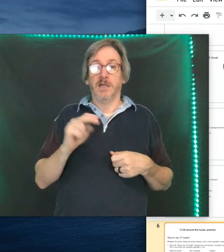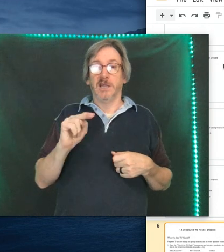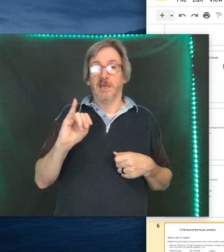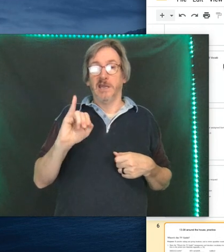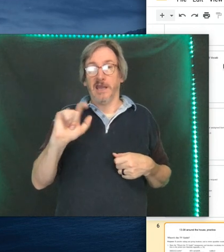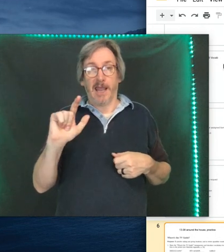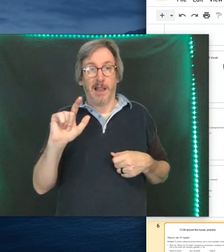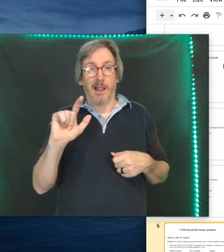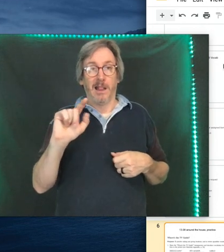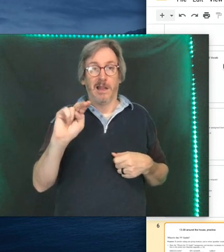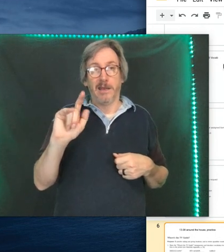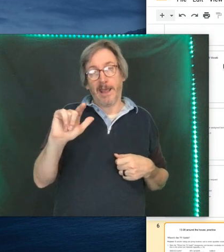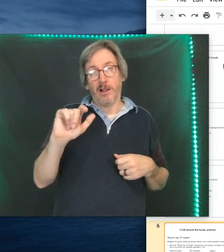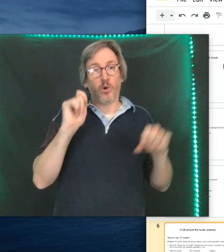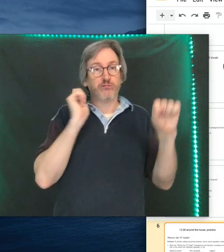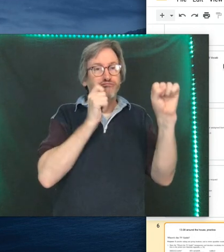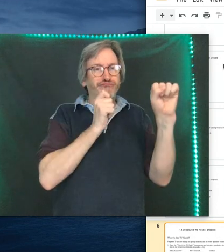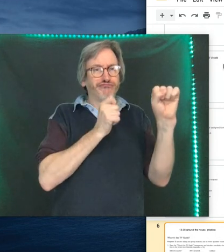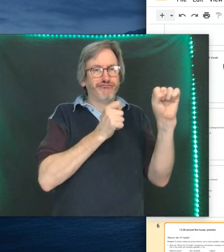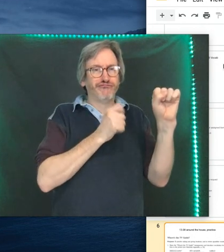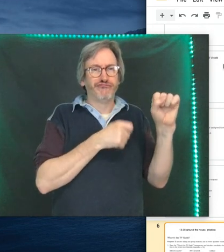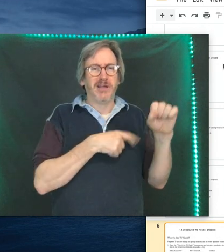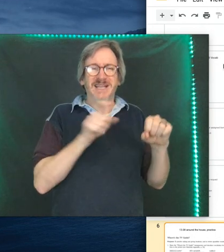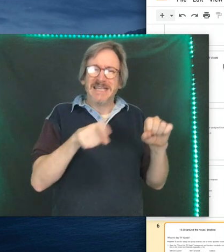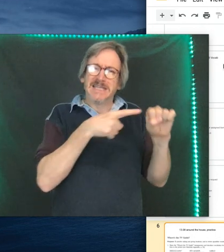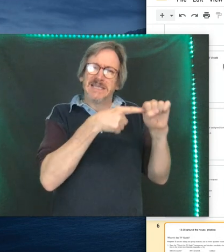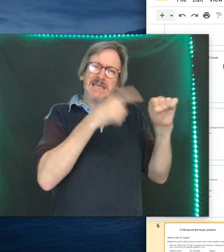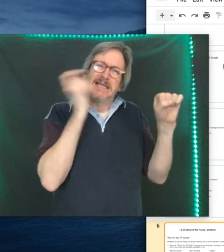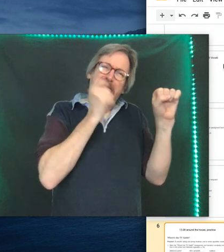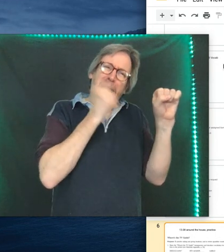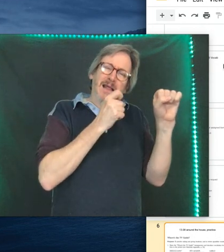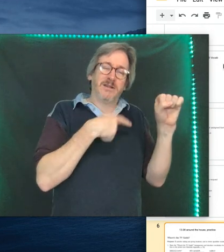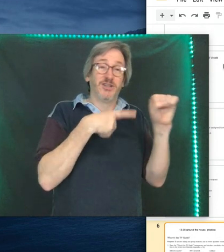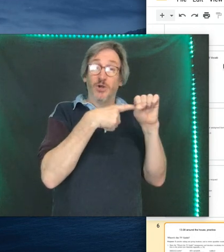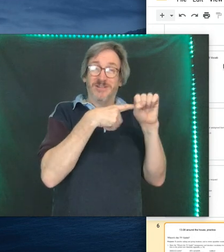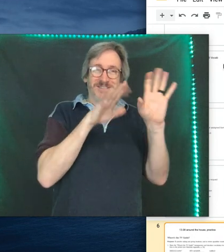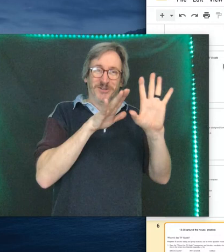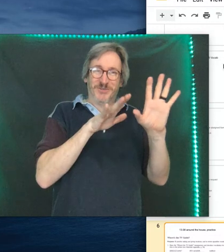Uh, nail or